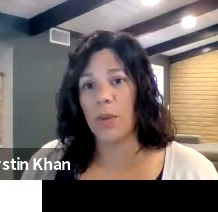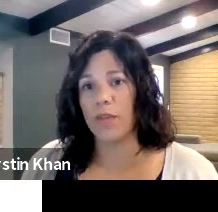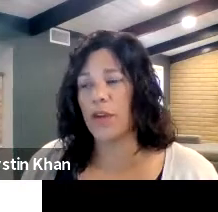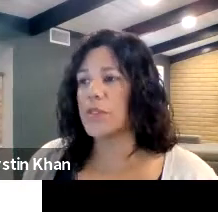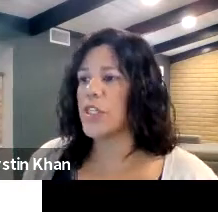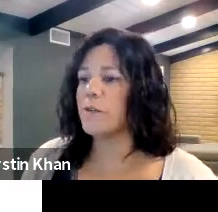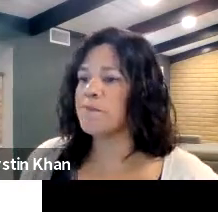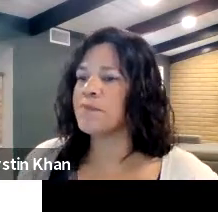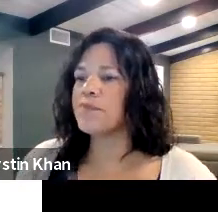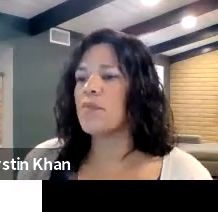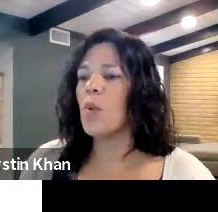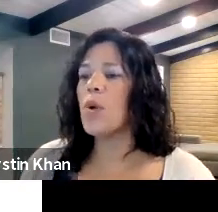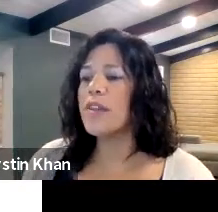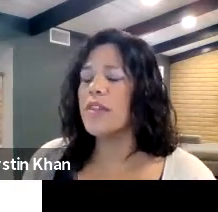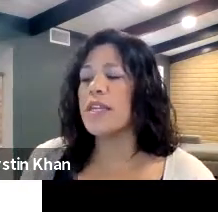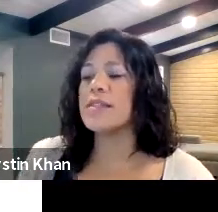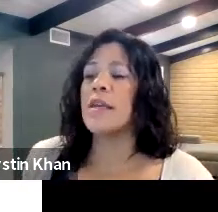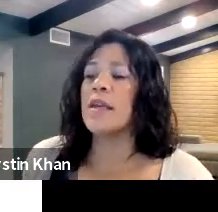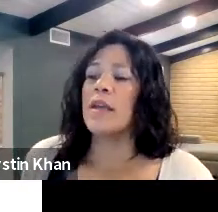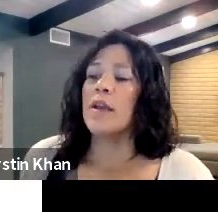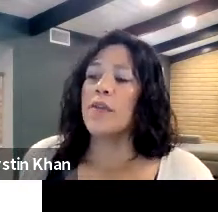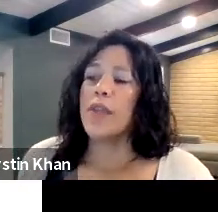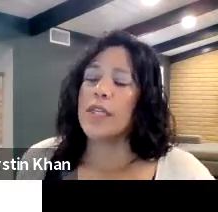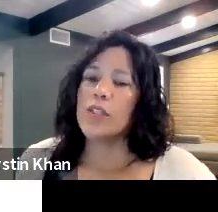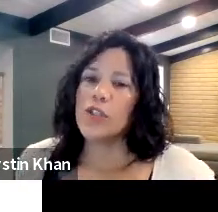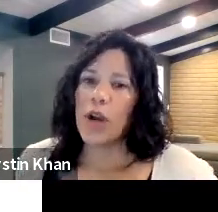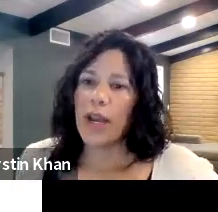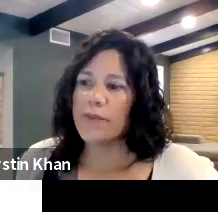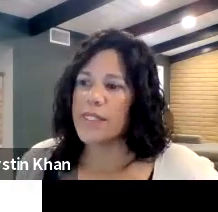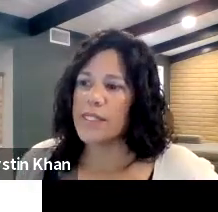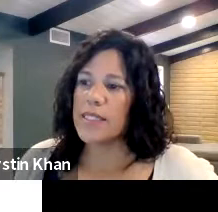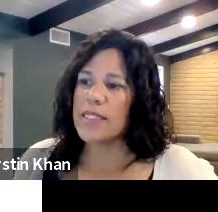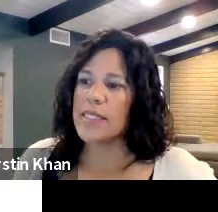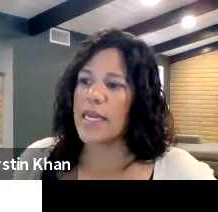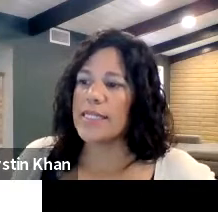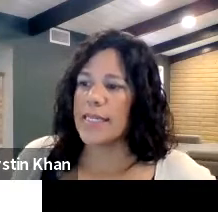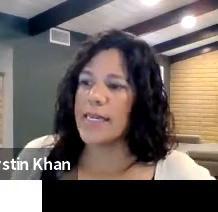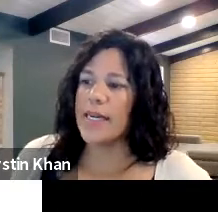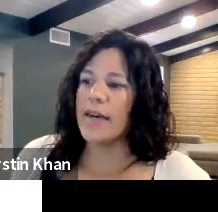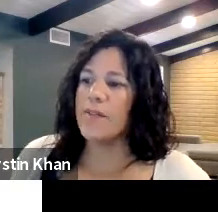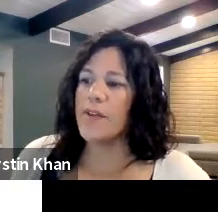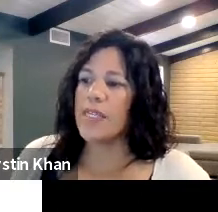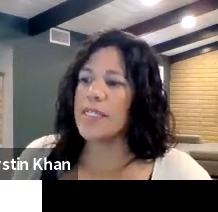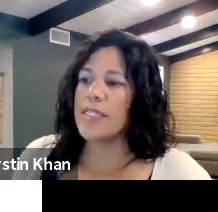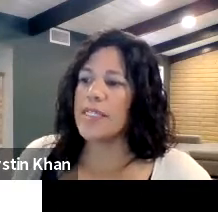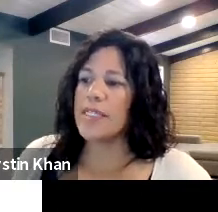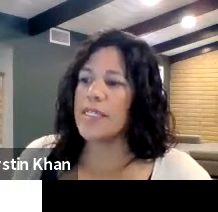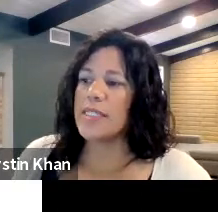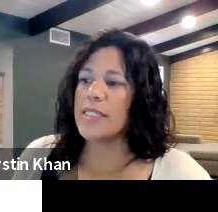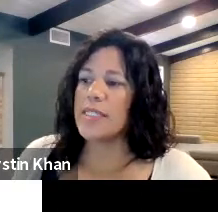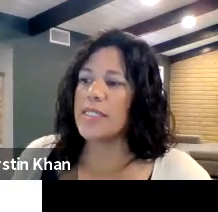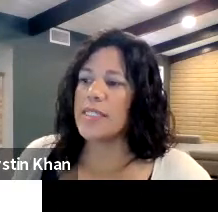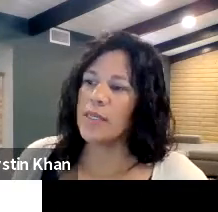in our program reviews. So one of the things that drives this idea of